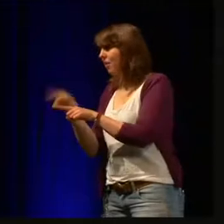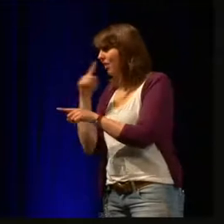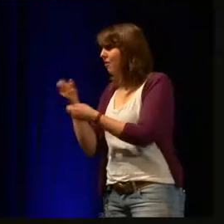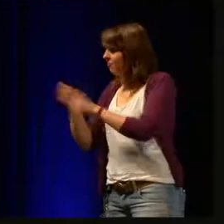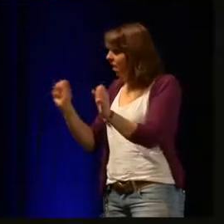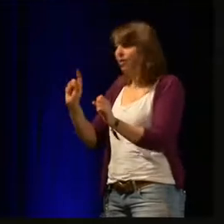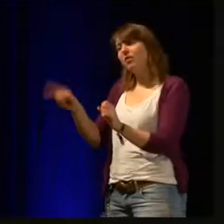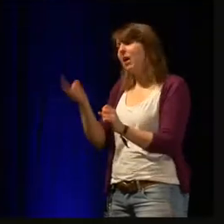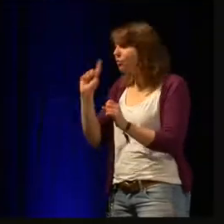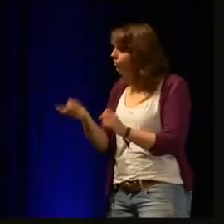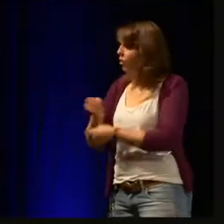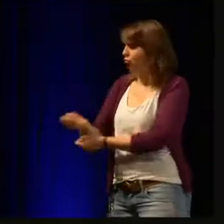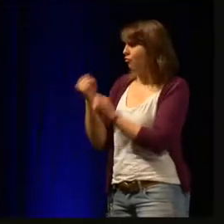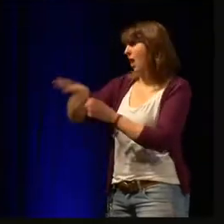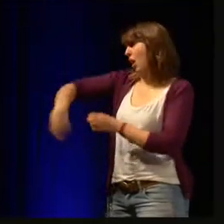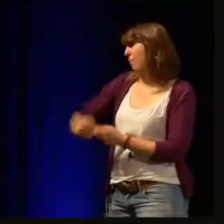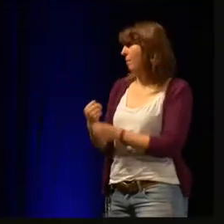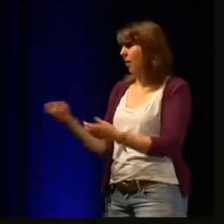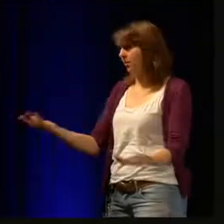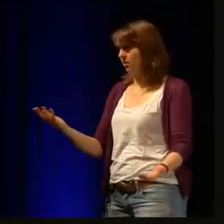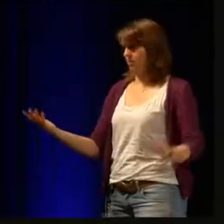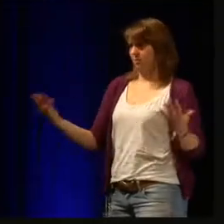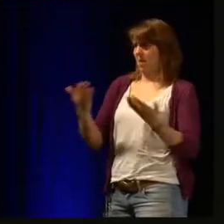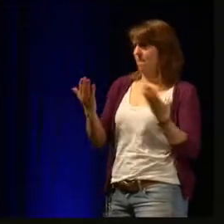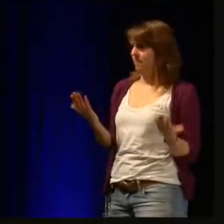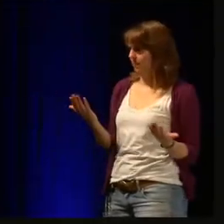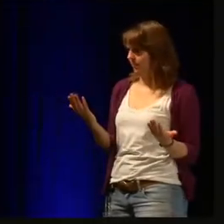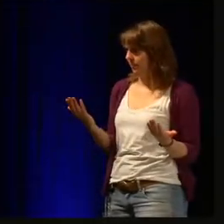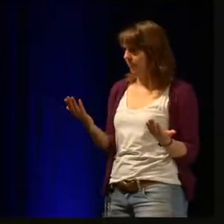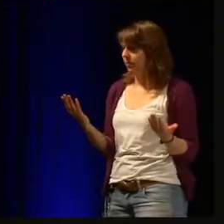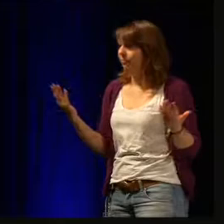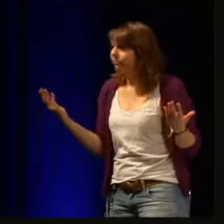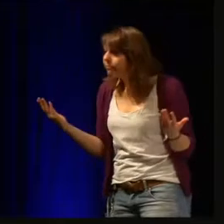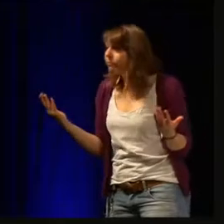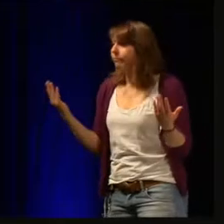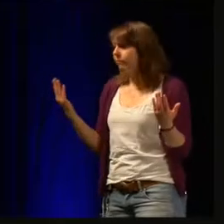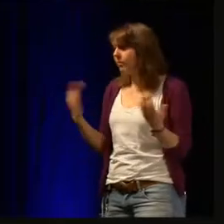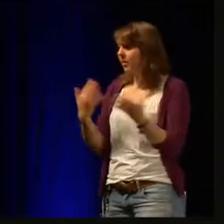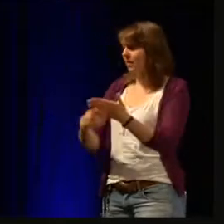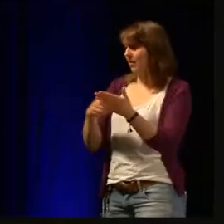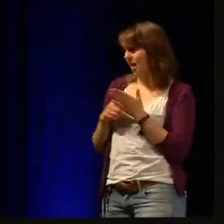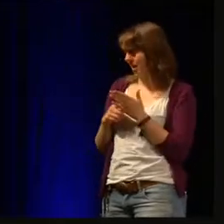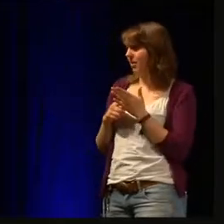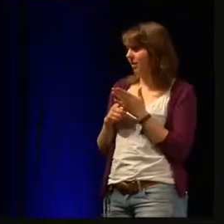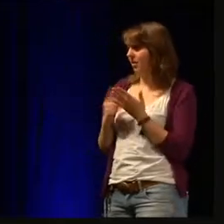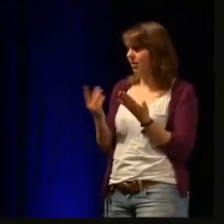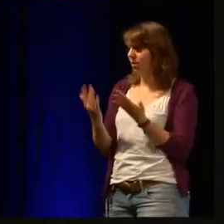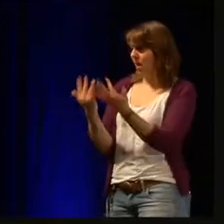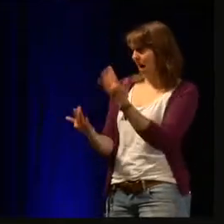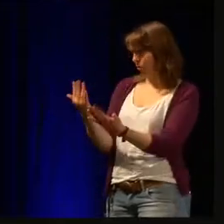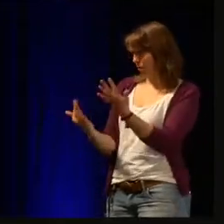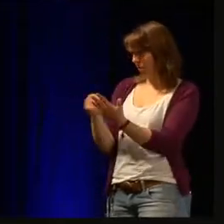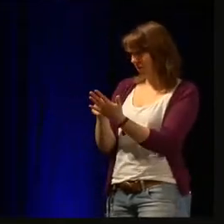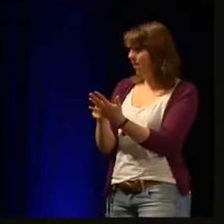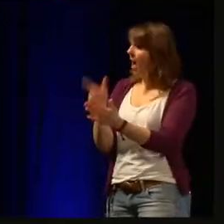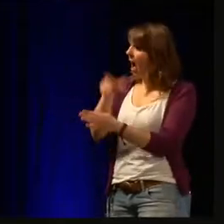what actually happened in reality, what we're looking at is a prediction, remember that, is that the guy to the left immediately